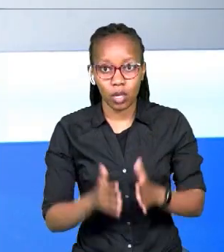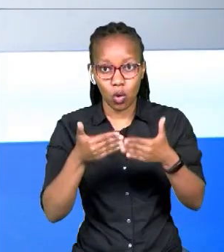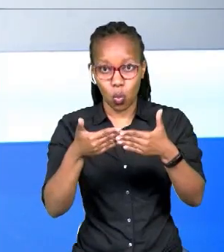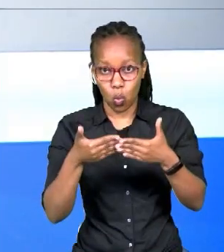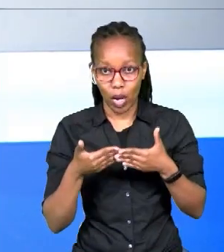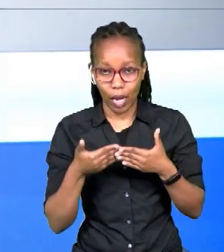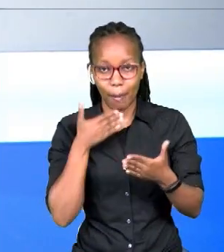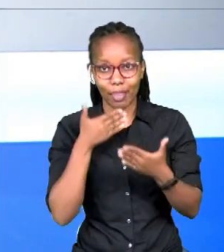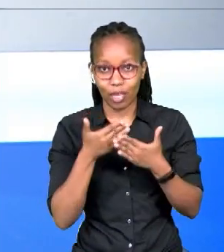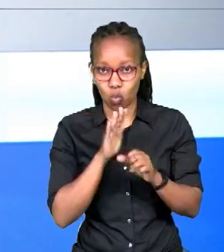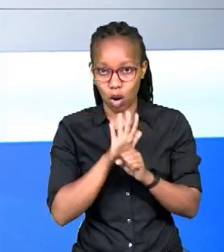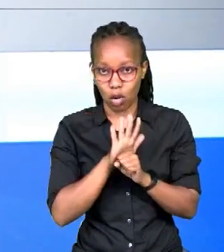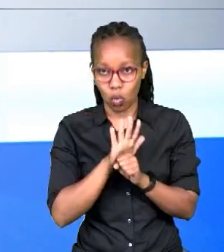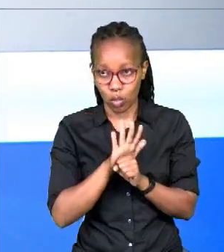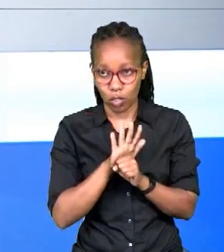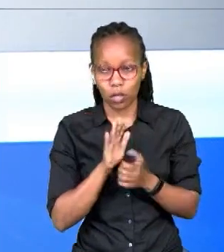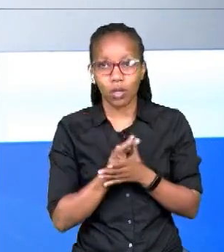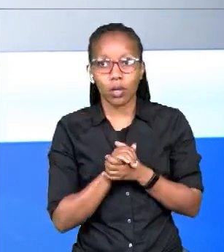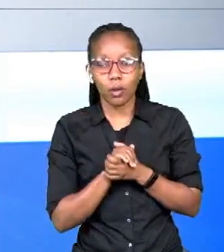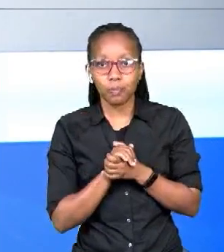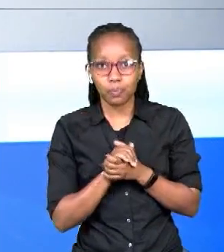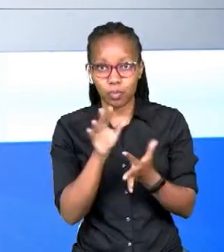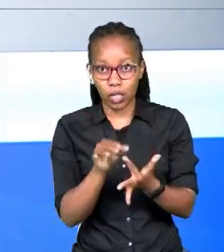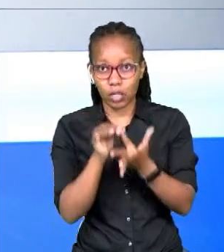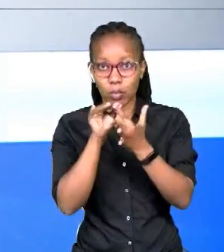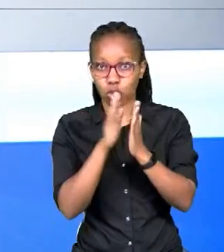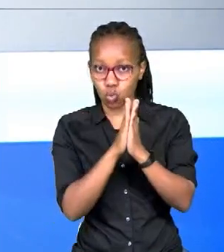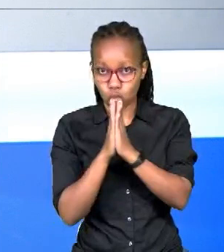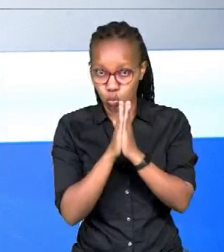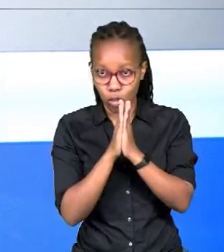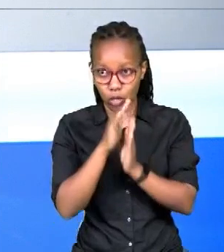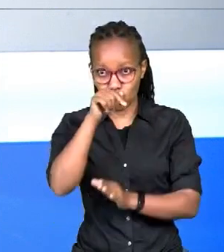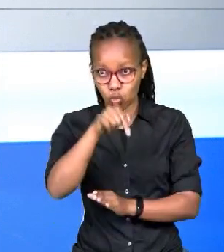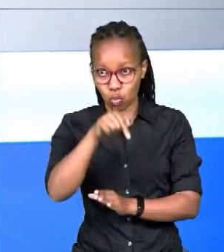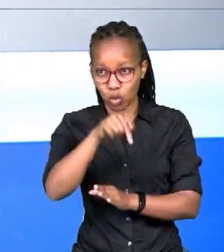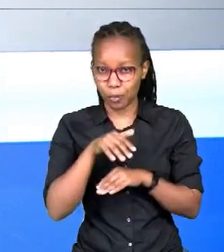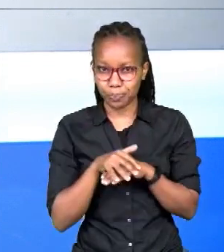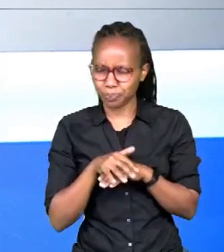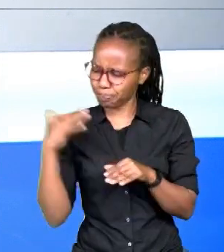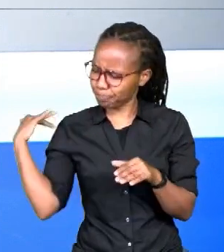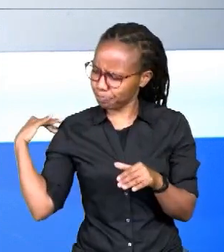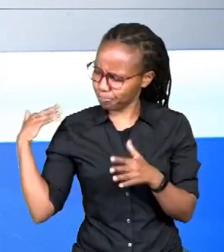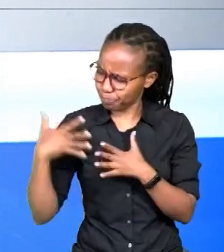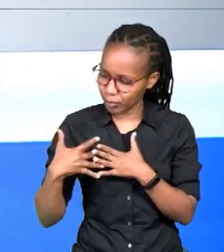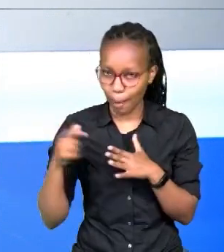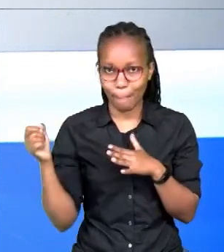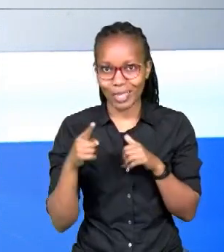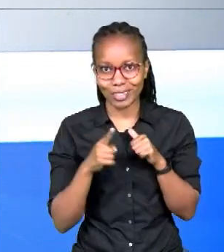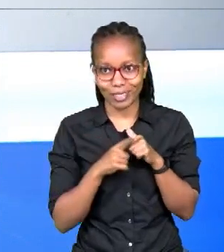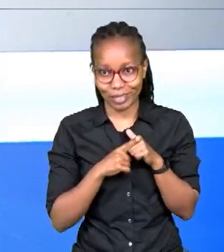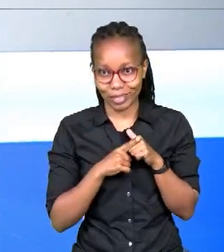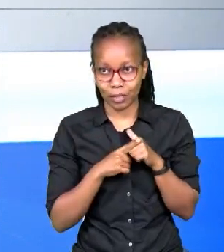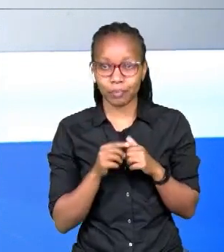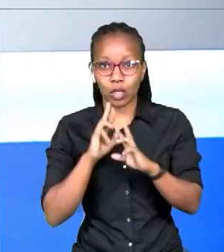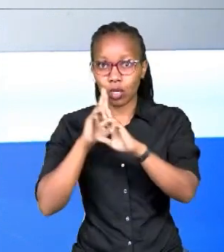Welcome back and thank you for keeping it sweet TV. On our special feature tonight, the one that we have been working on for the past 6 months,